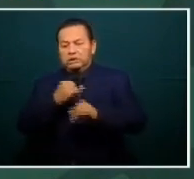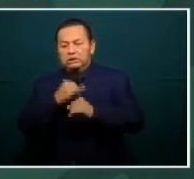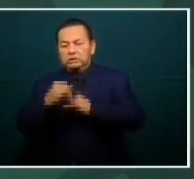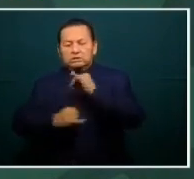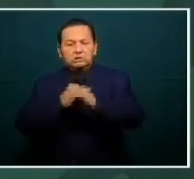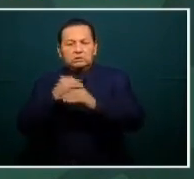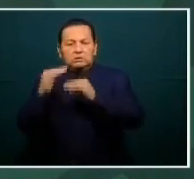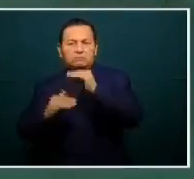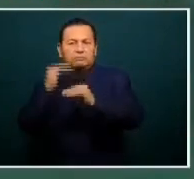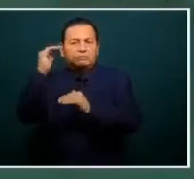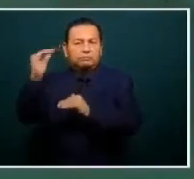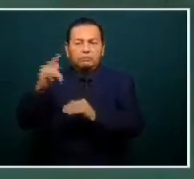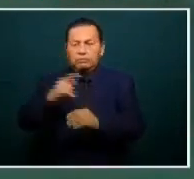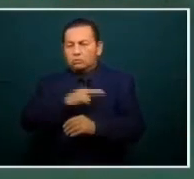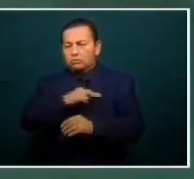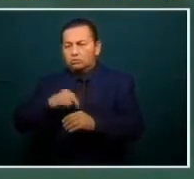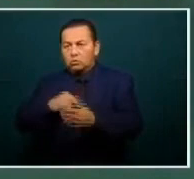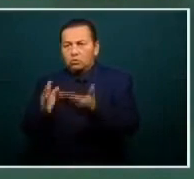over our rights